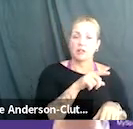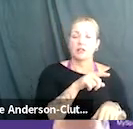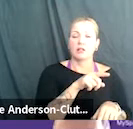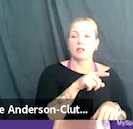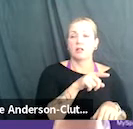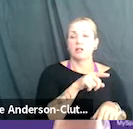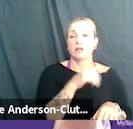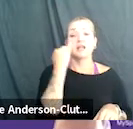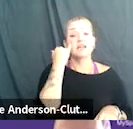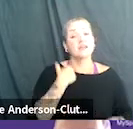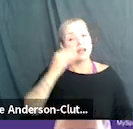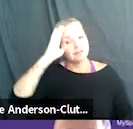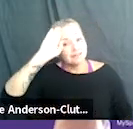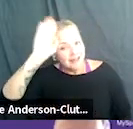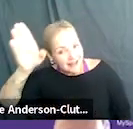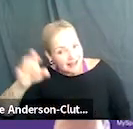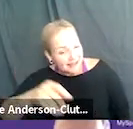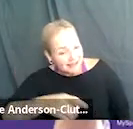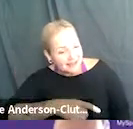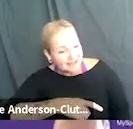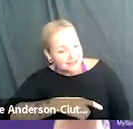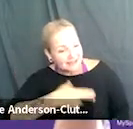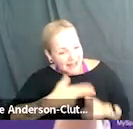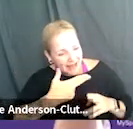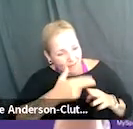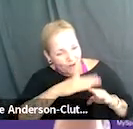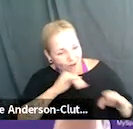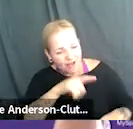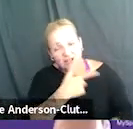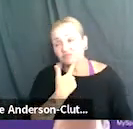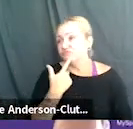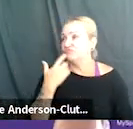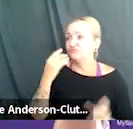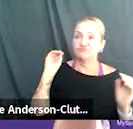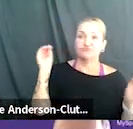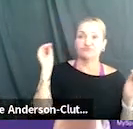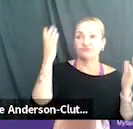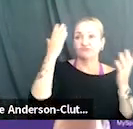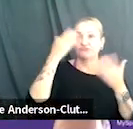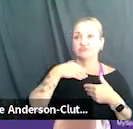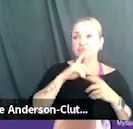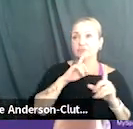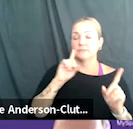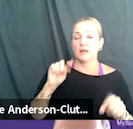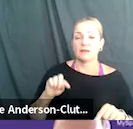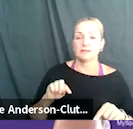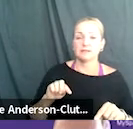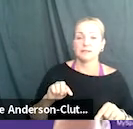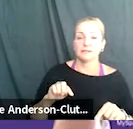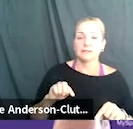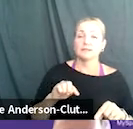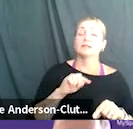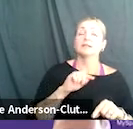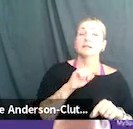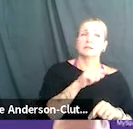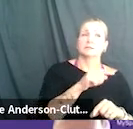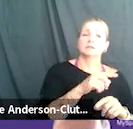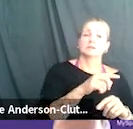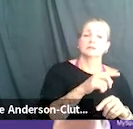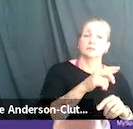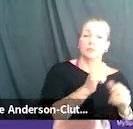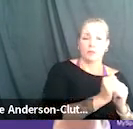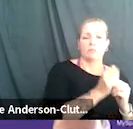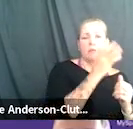calling his name or greeting him. He sat beside his mom and did nothing for quite a while, but then eventually he got up to go and get a toy,